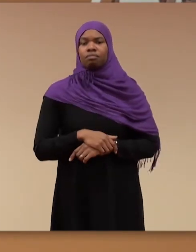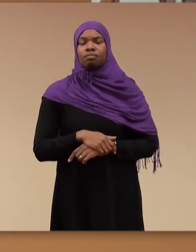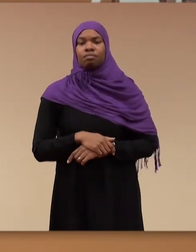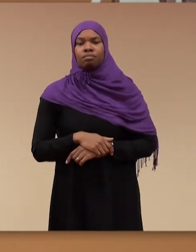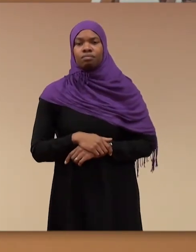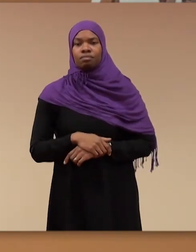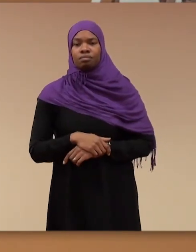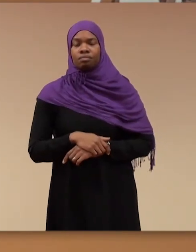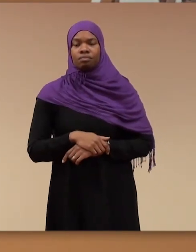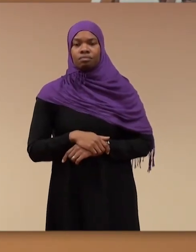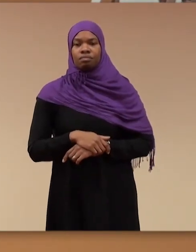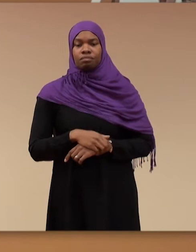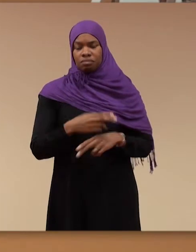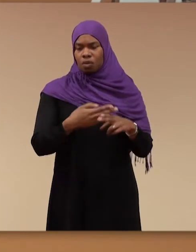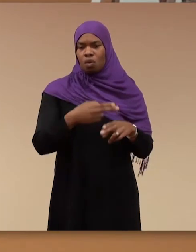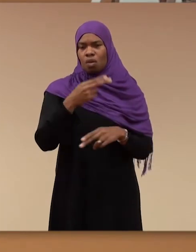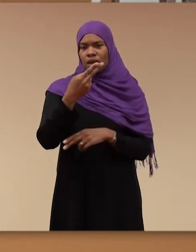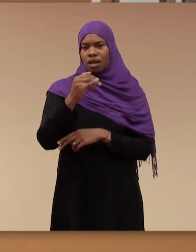good people.